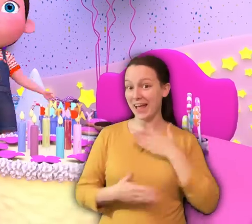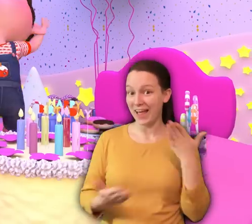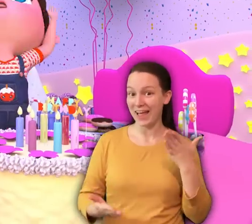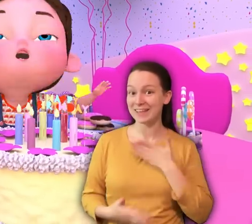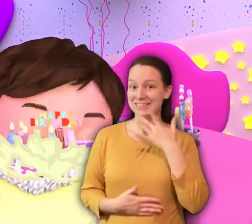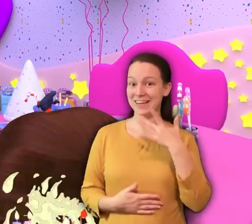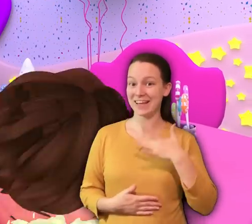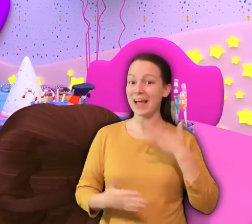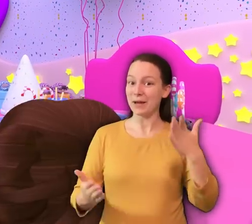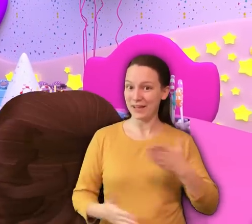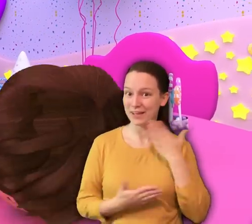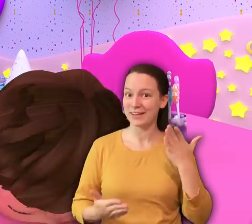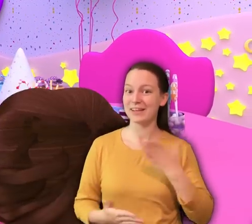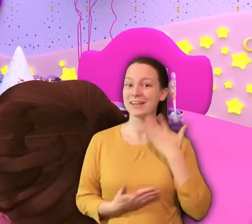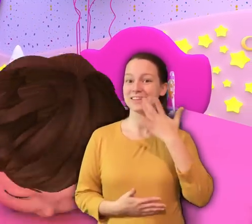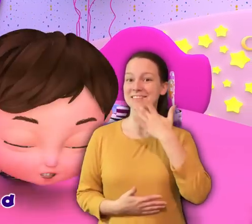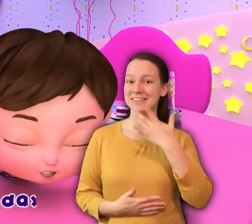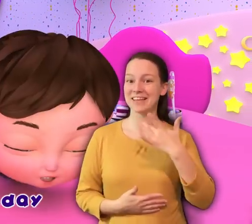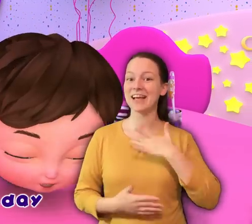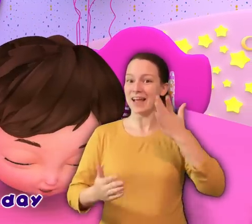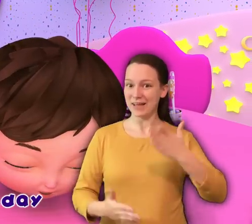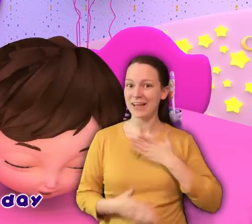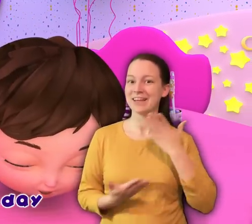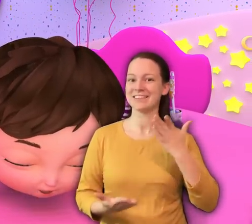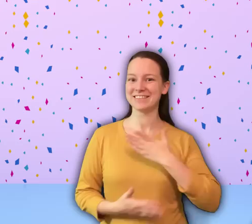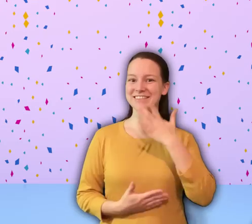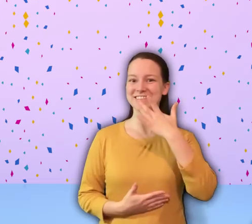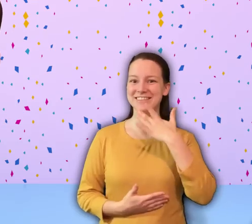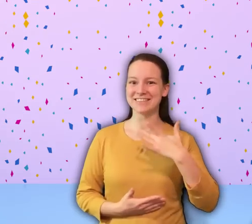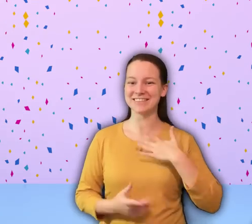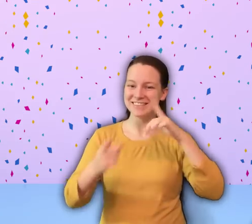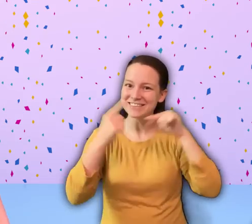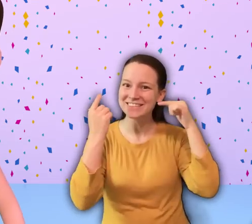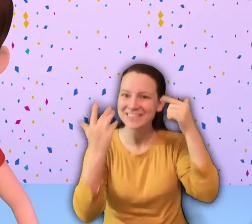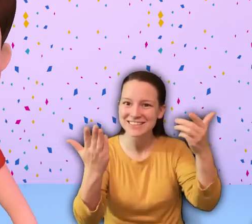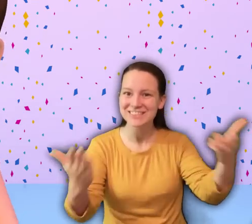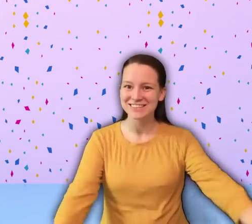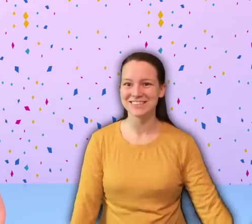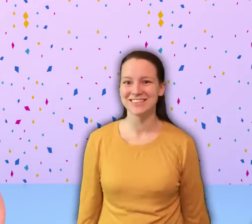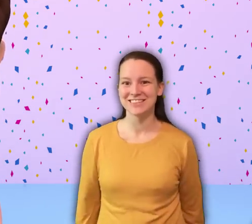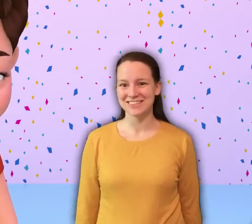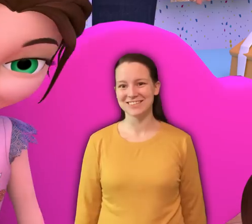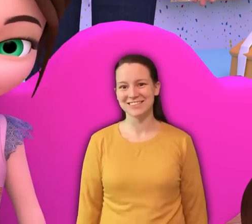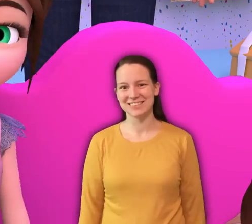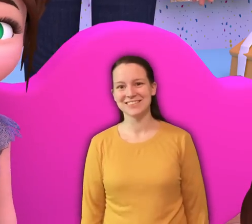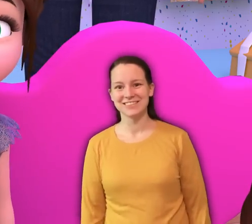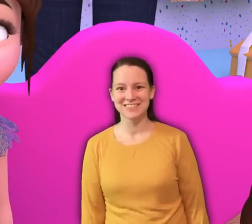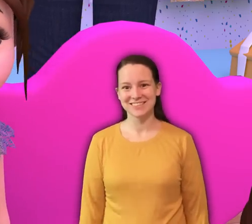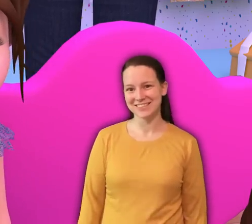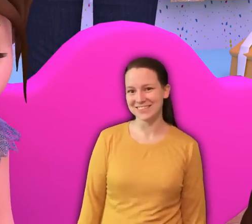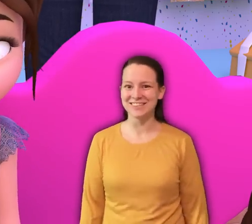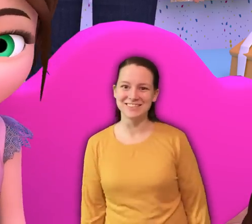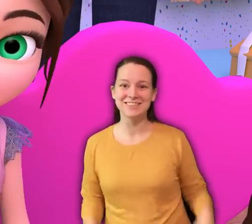happy birthday happy birthday happy birthday to you